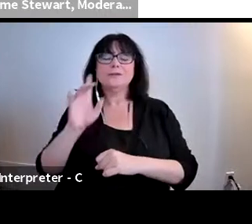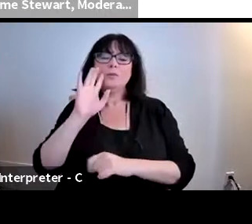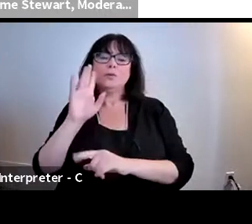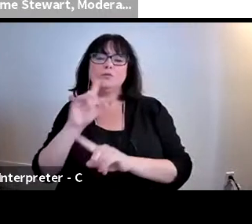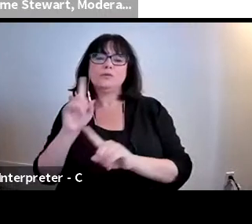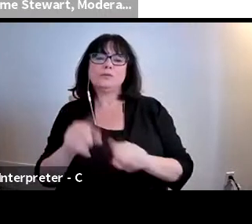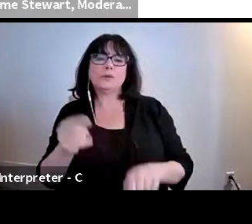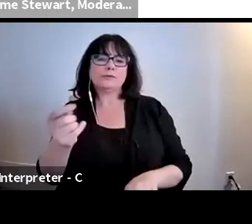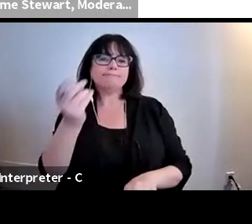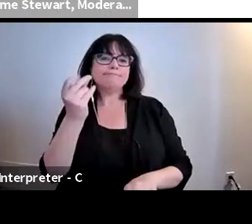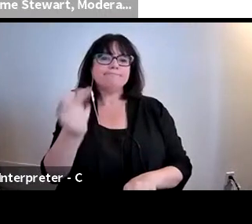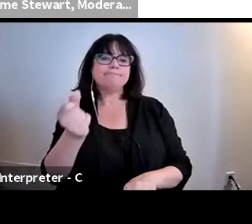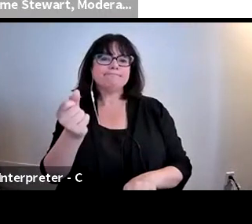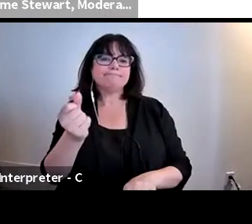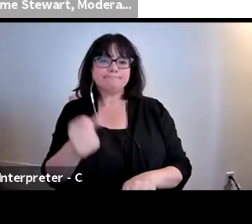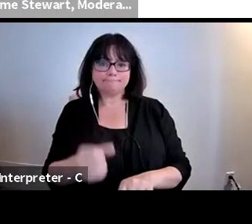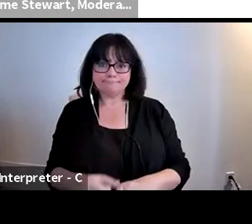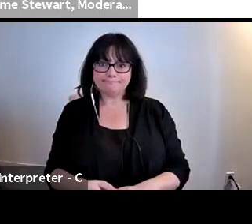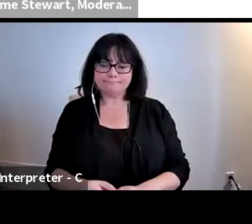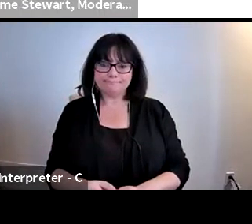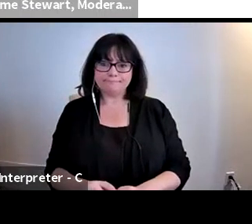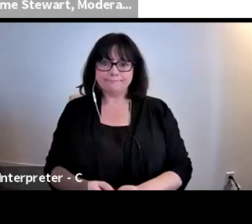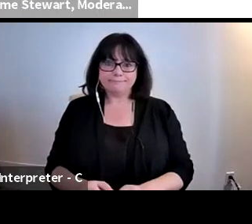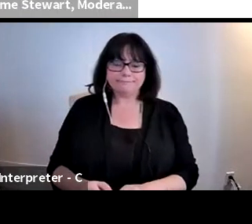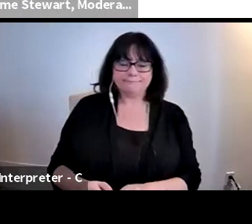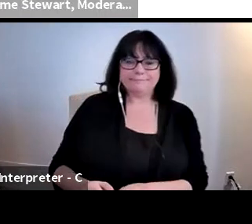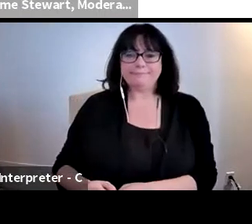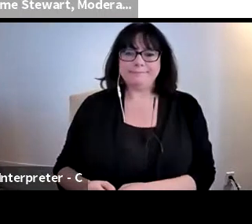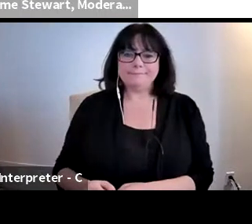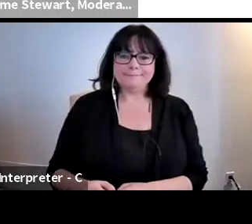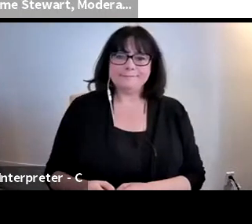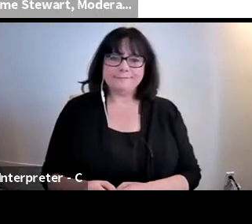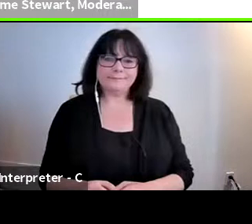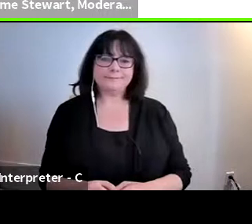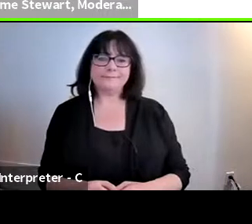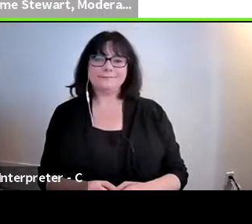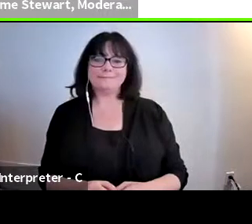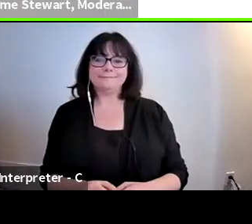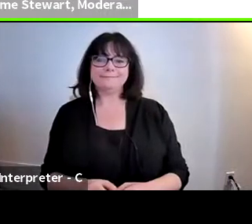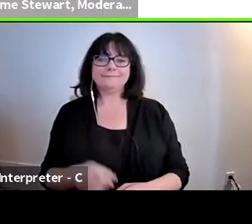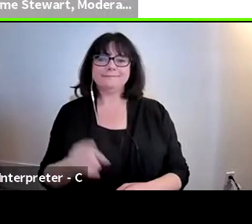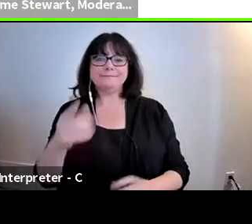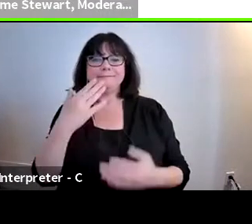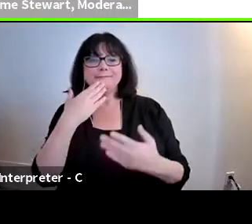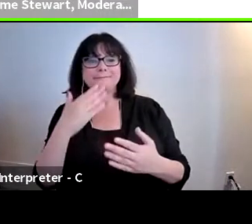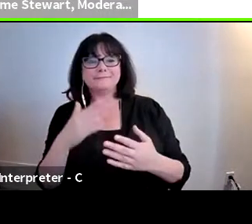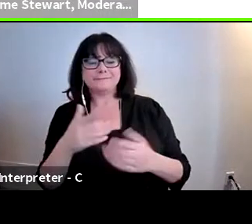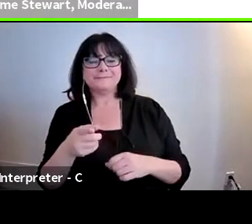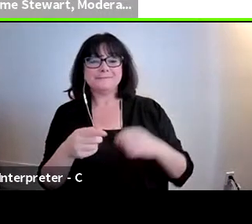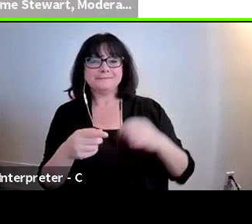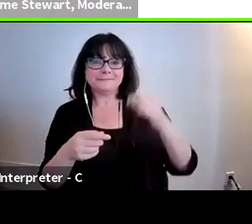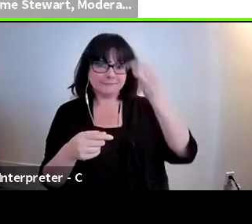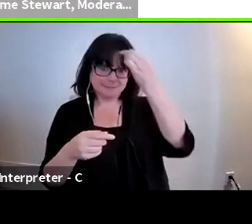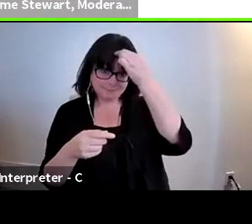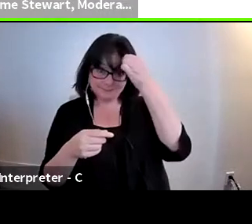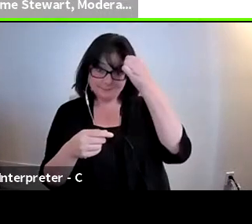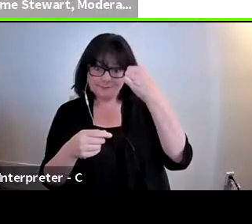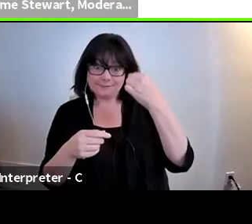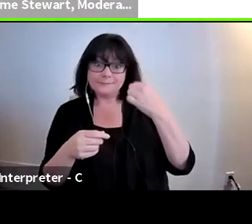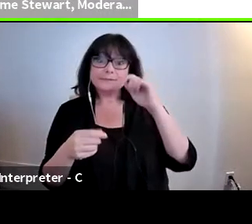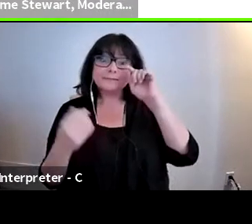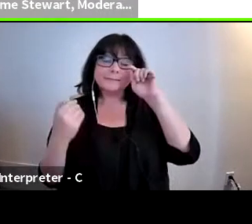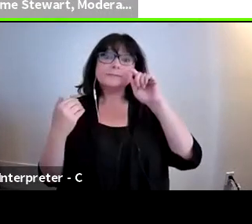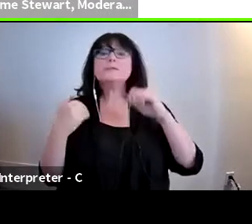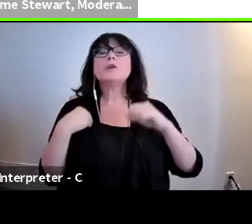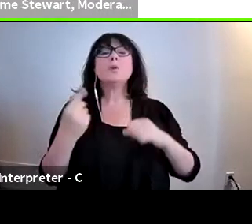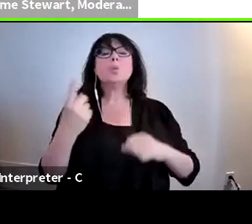All right, thank you very much. So we have a question from a faculty member, which